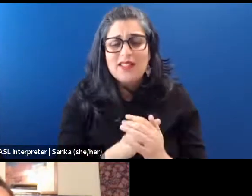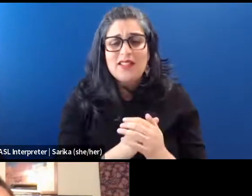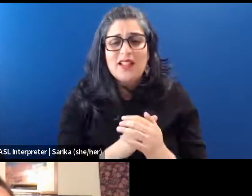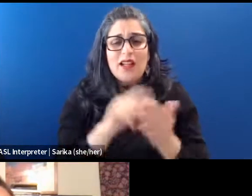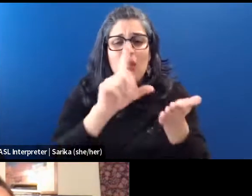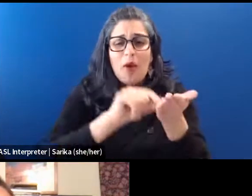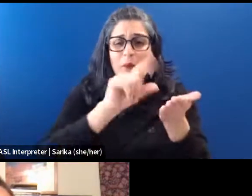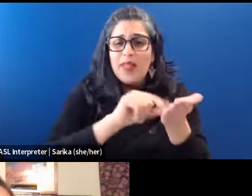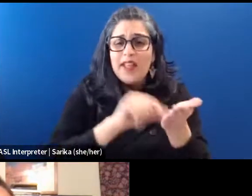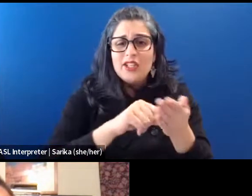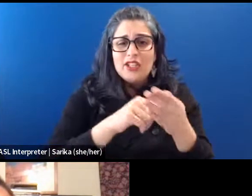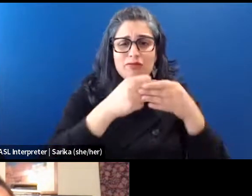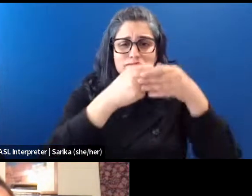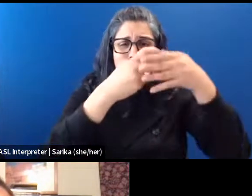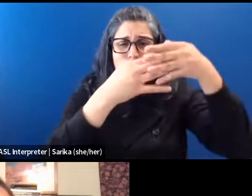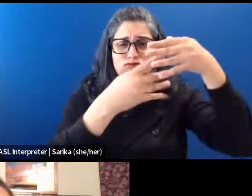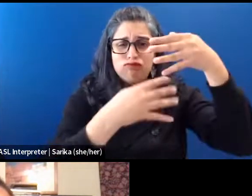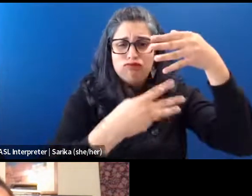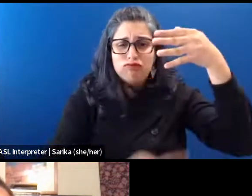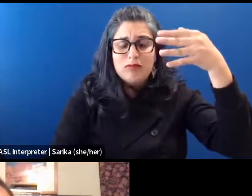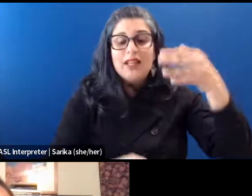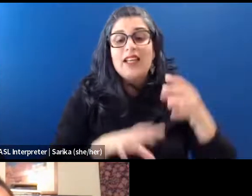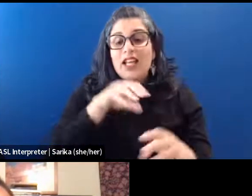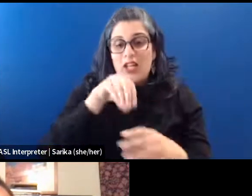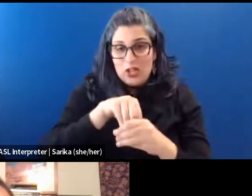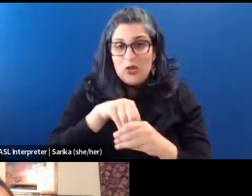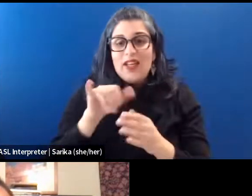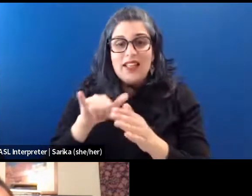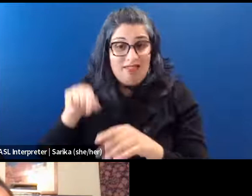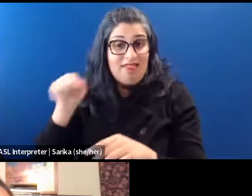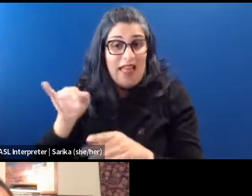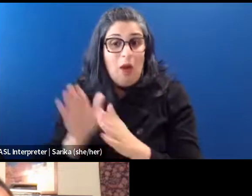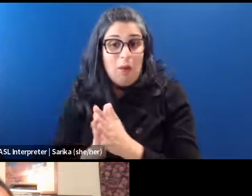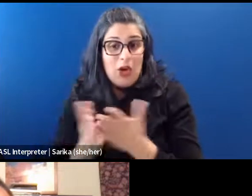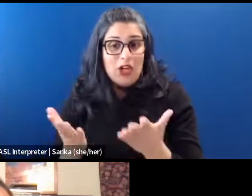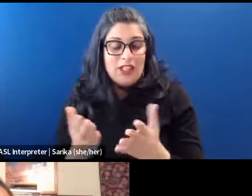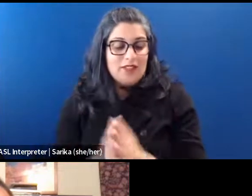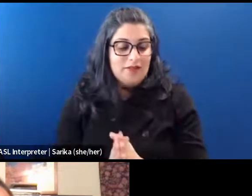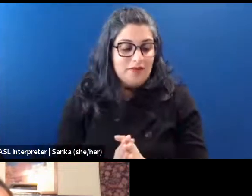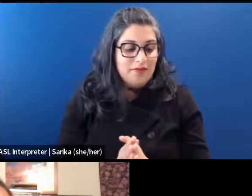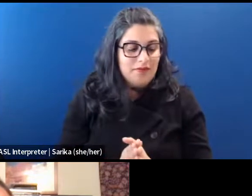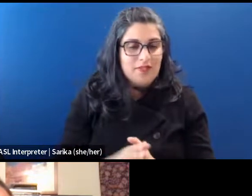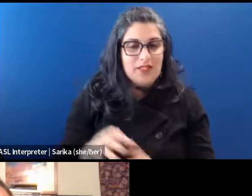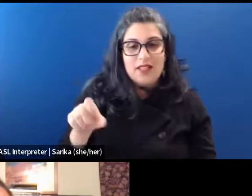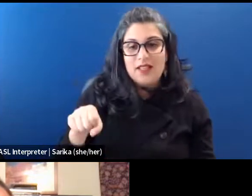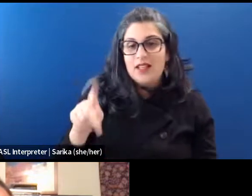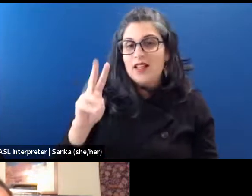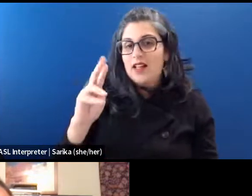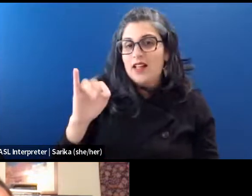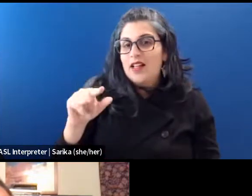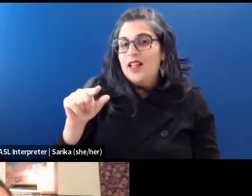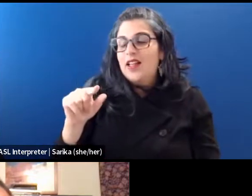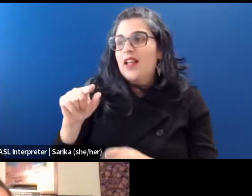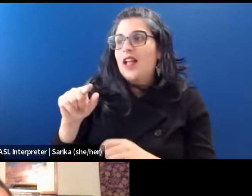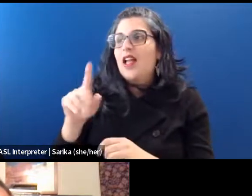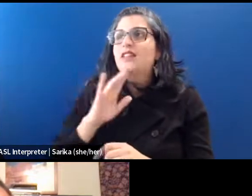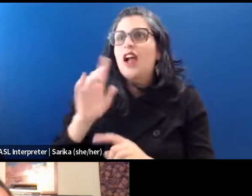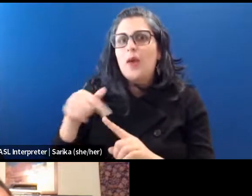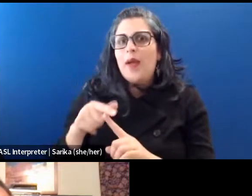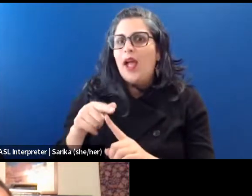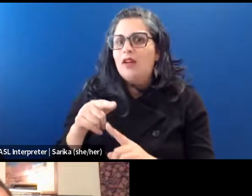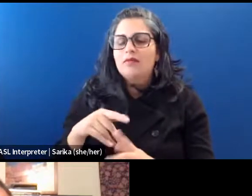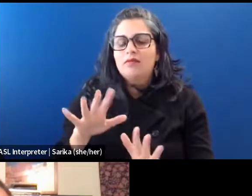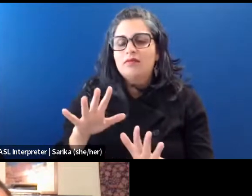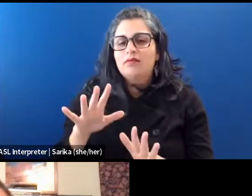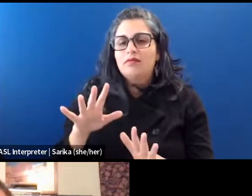published writings, including Spring Washam's book. Mm-hmm. And I think Spring, in talking so personally, and so many of these